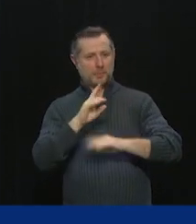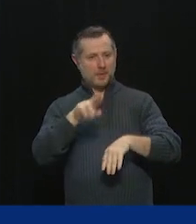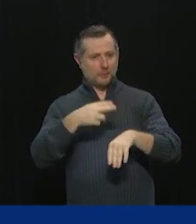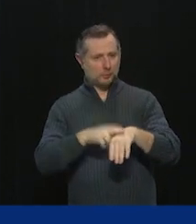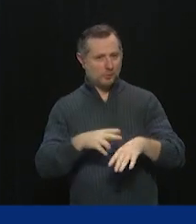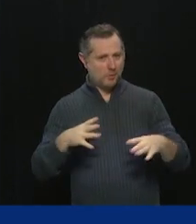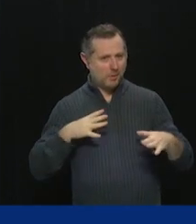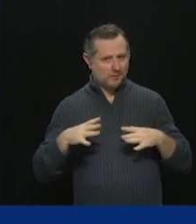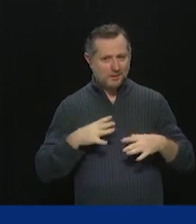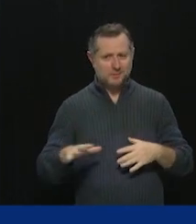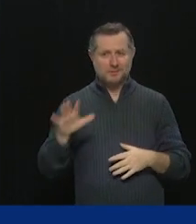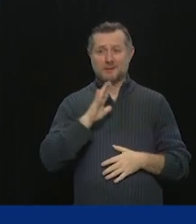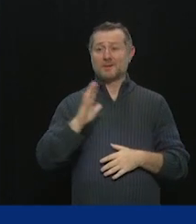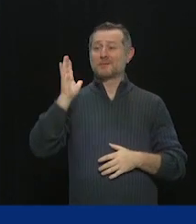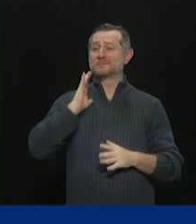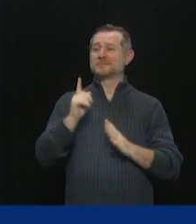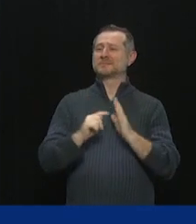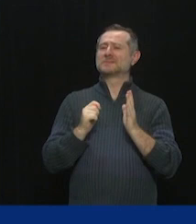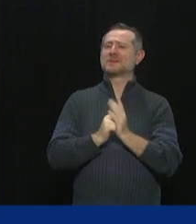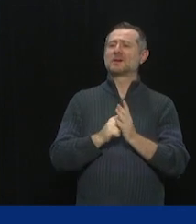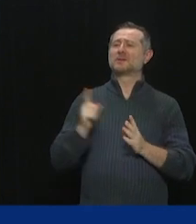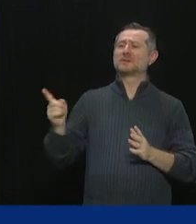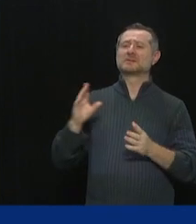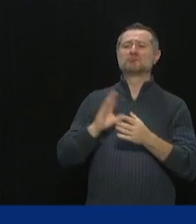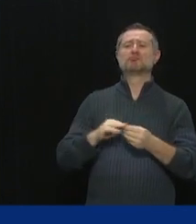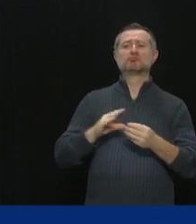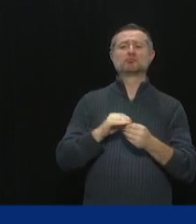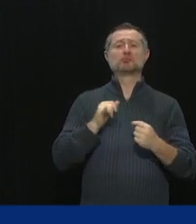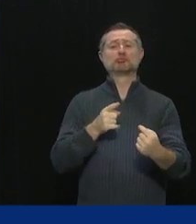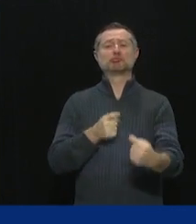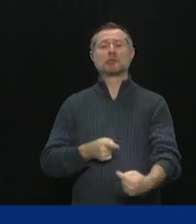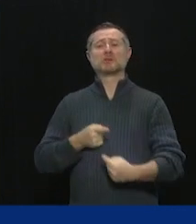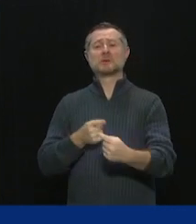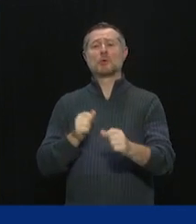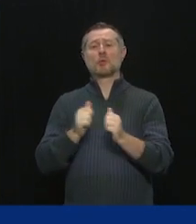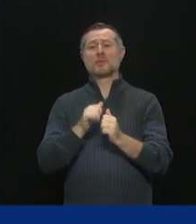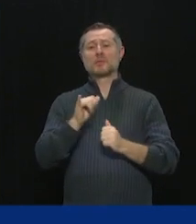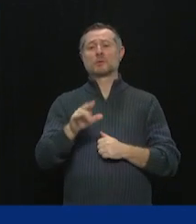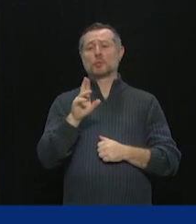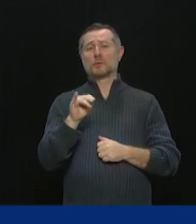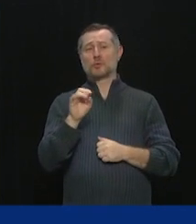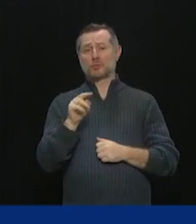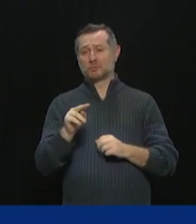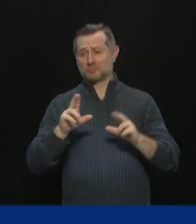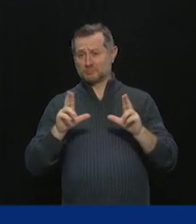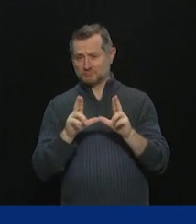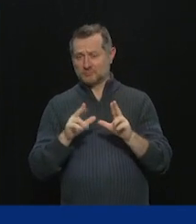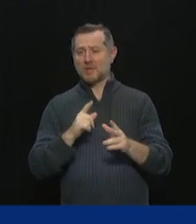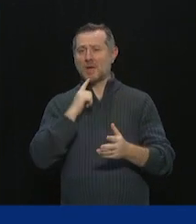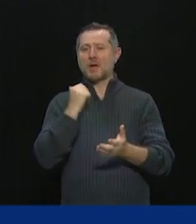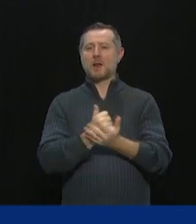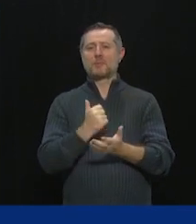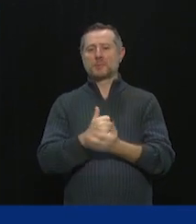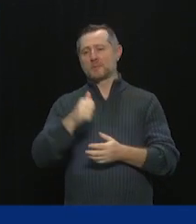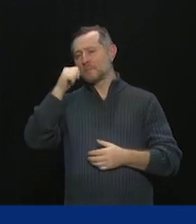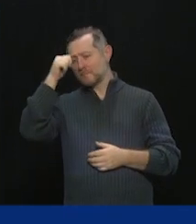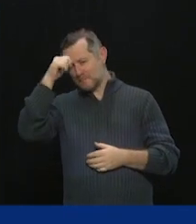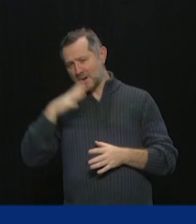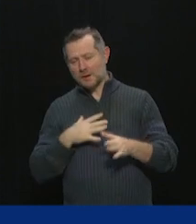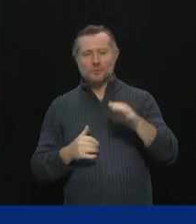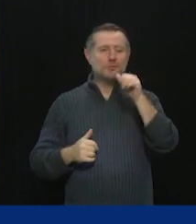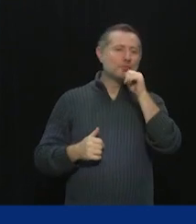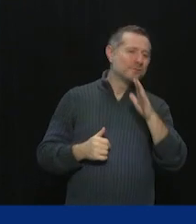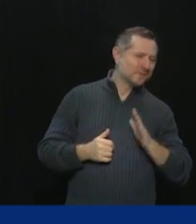that time. He said, the struggle with labor is to free man, and I'm going to add, and women, free men and women,